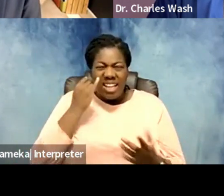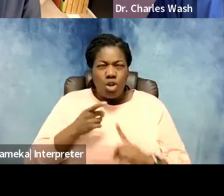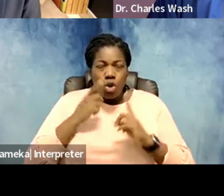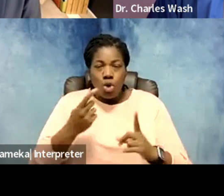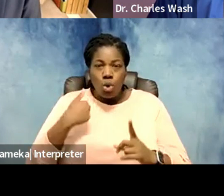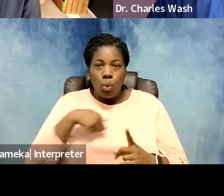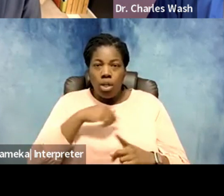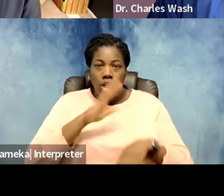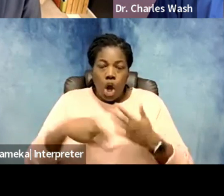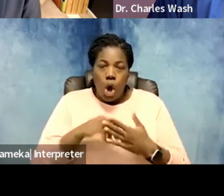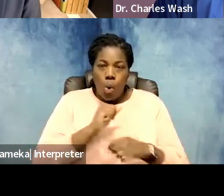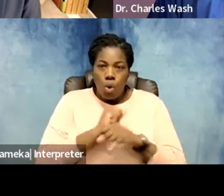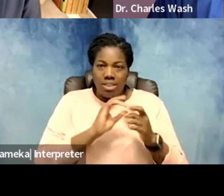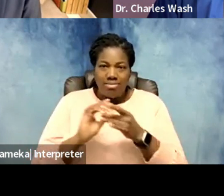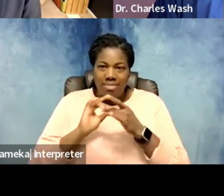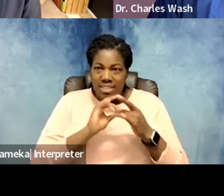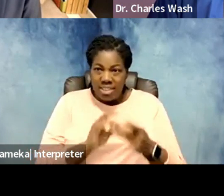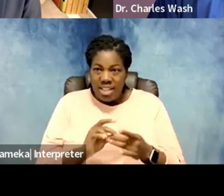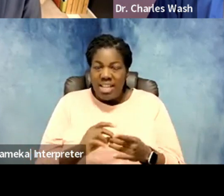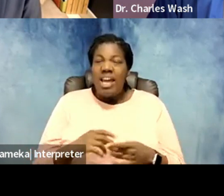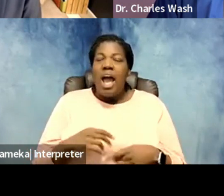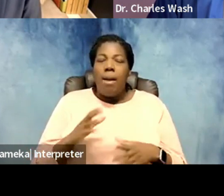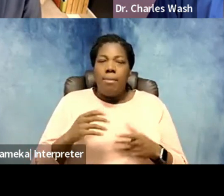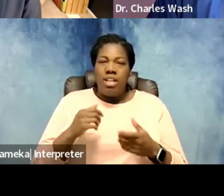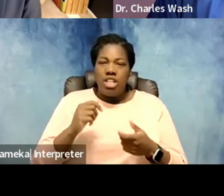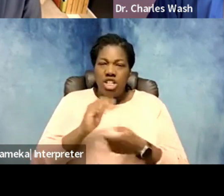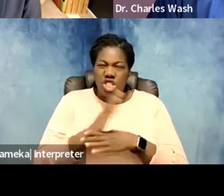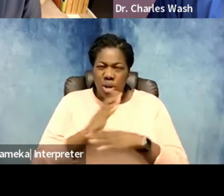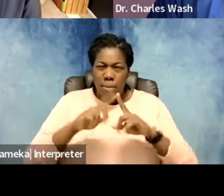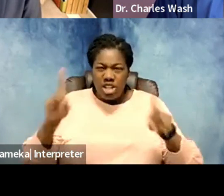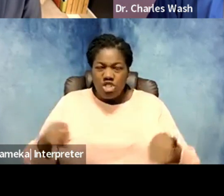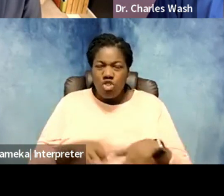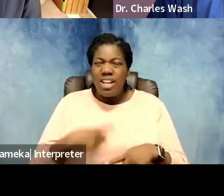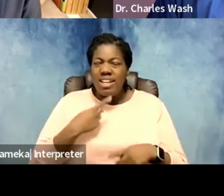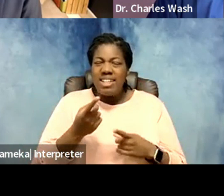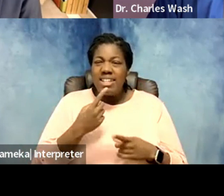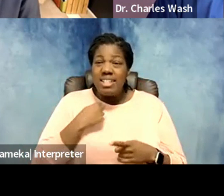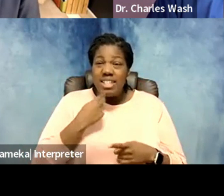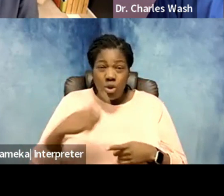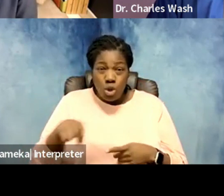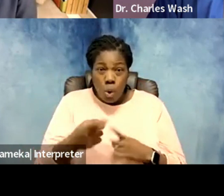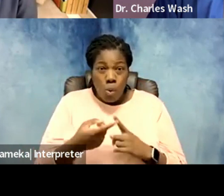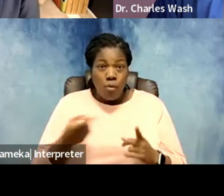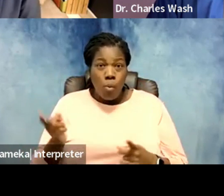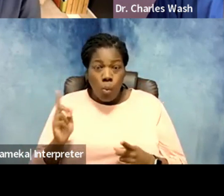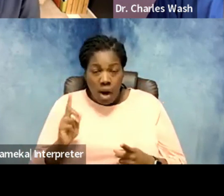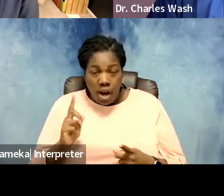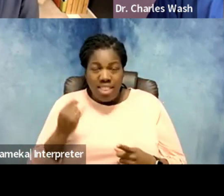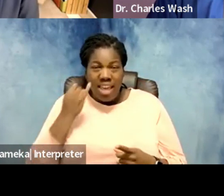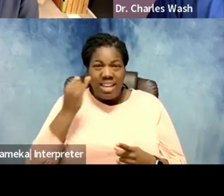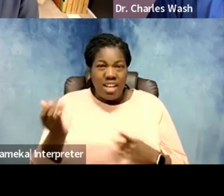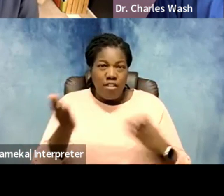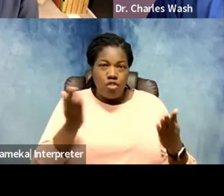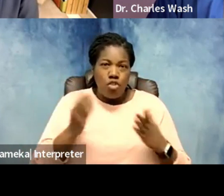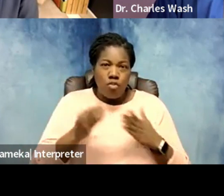gonna share my screen. I'm gonna tell you a little bit about where I come from, where I kind of got this idea of servant leadership, and why